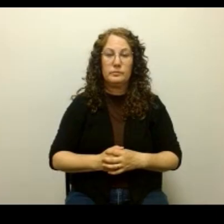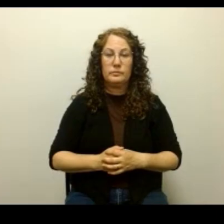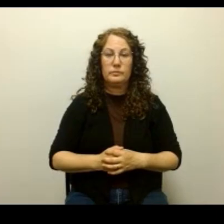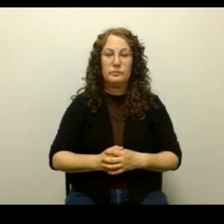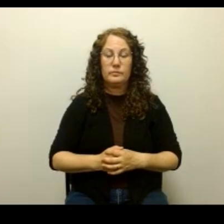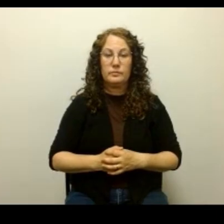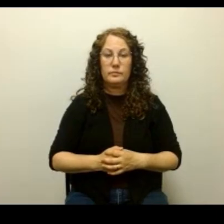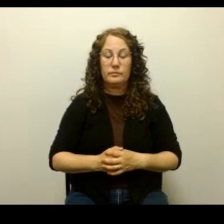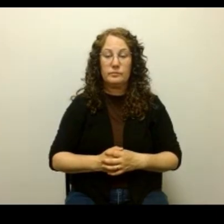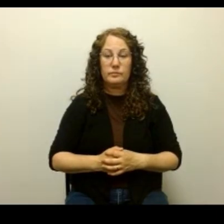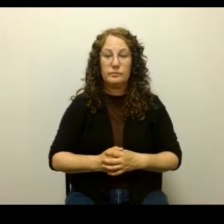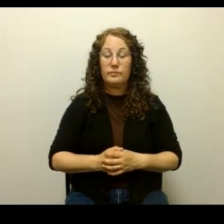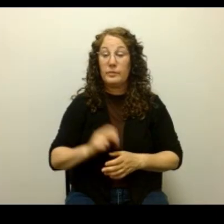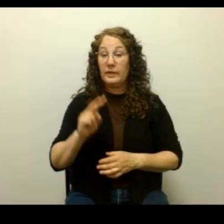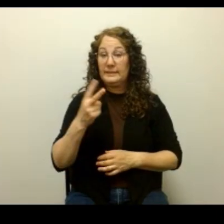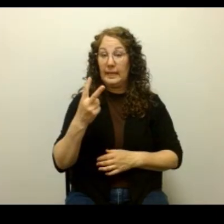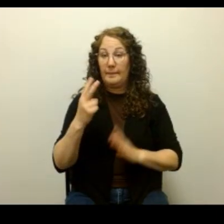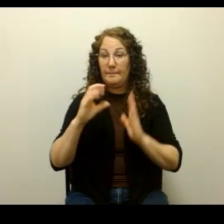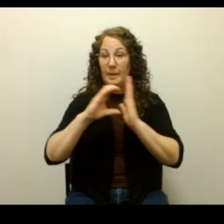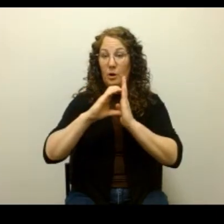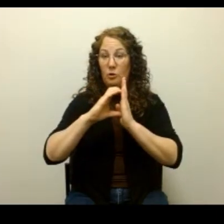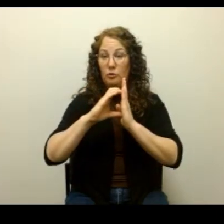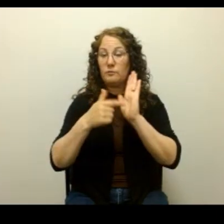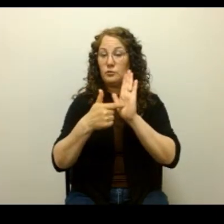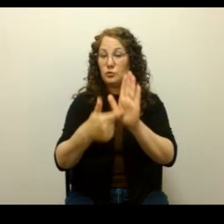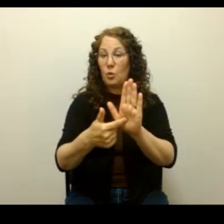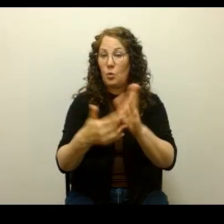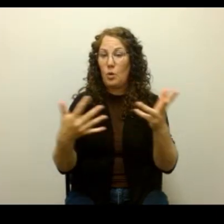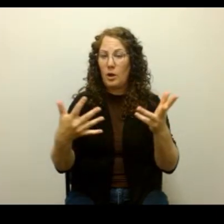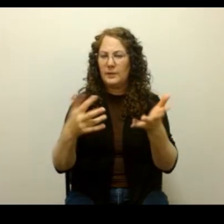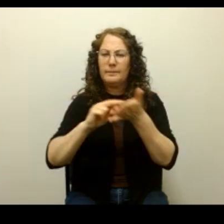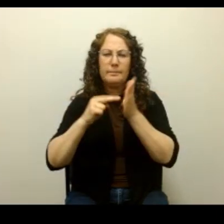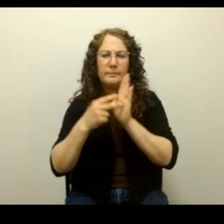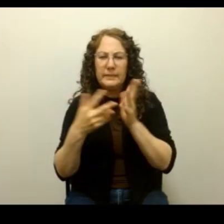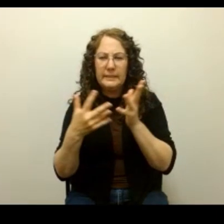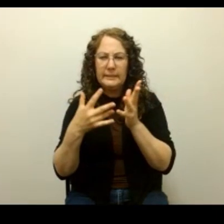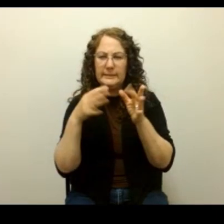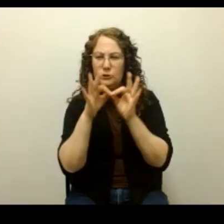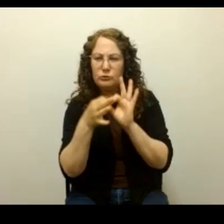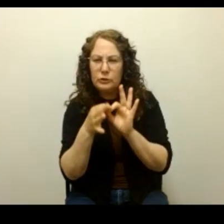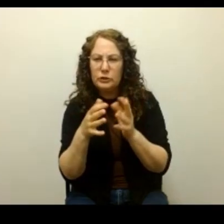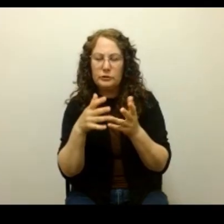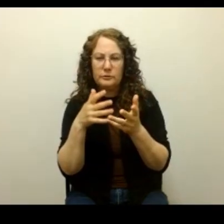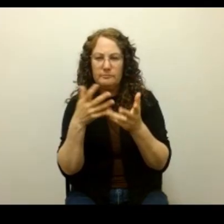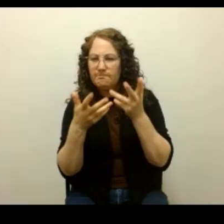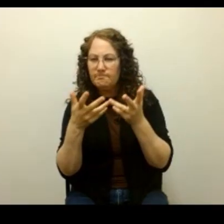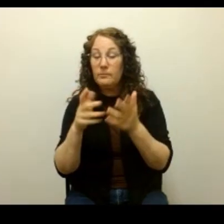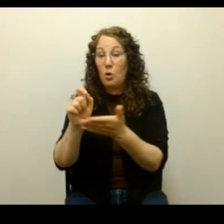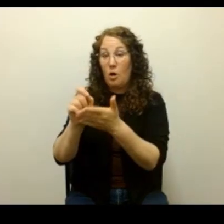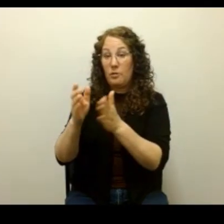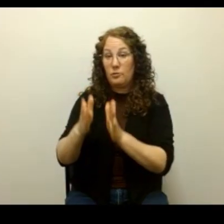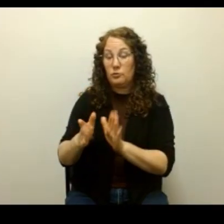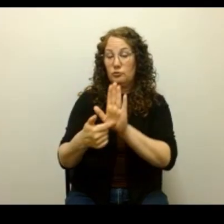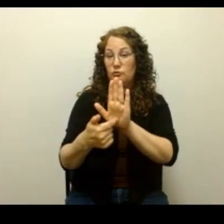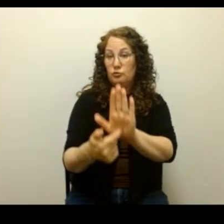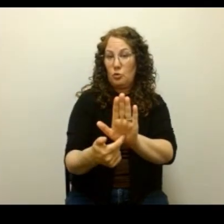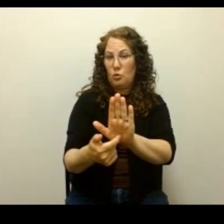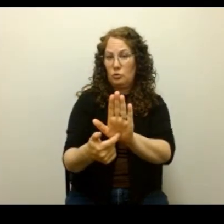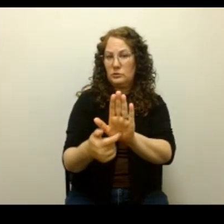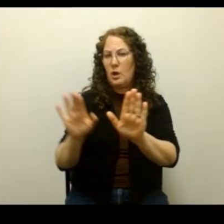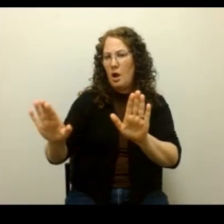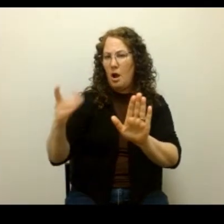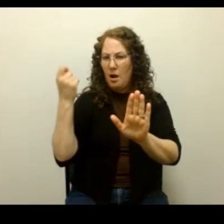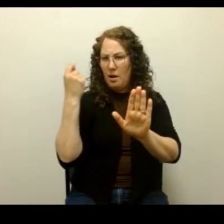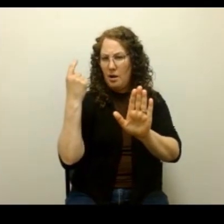The second paragraph shows the interpretation. The author gives an interpretation